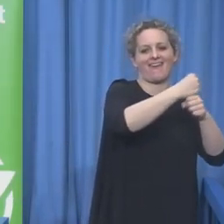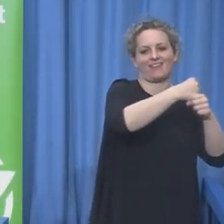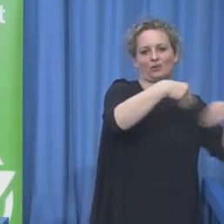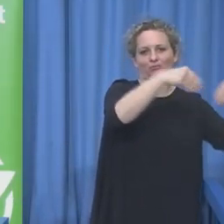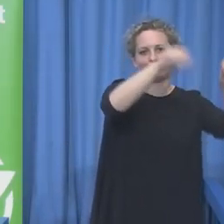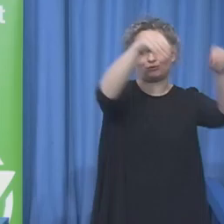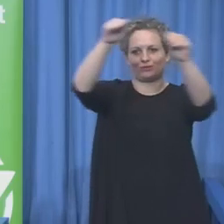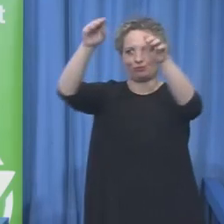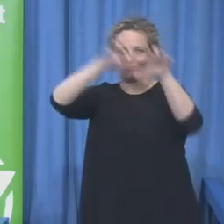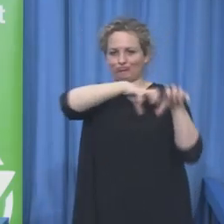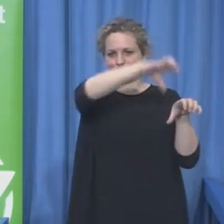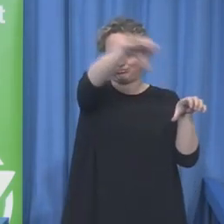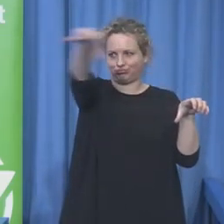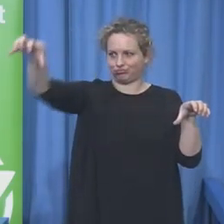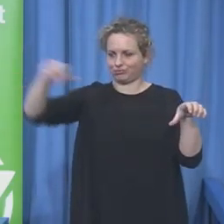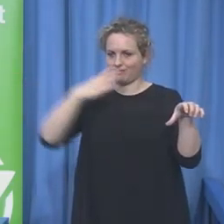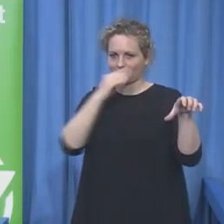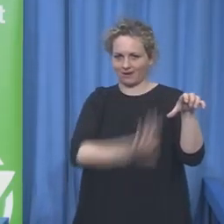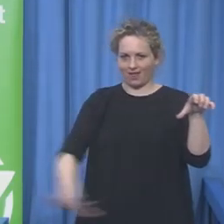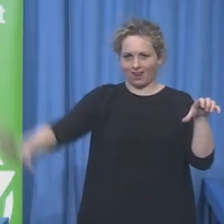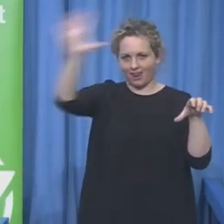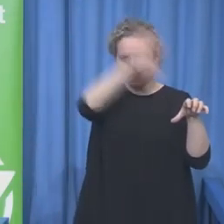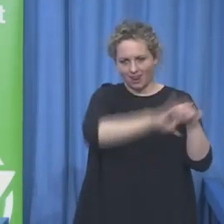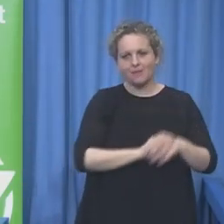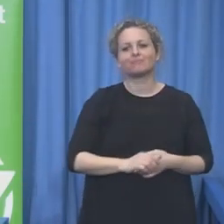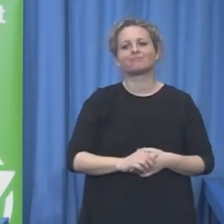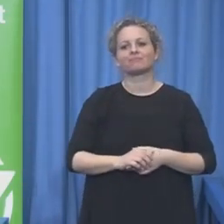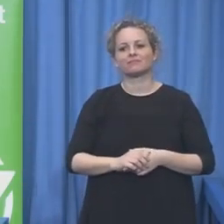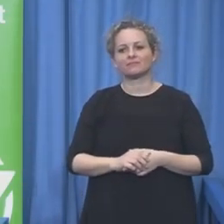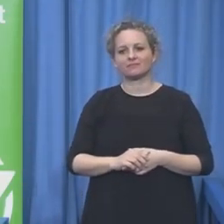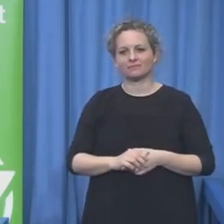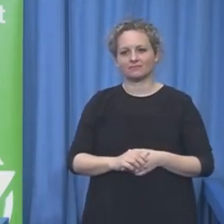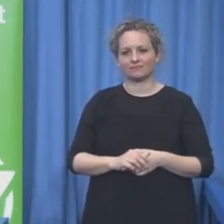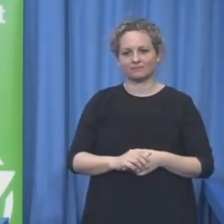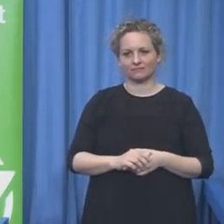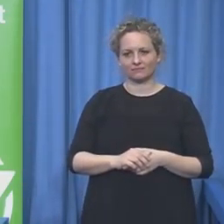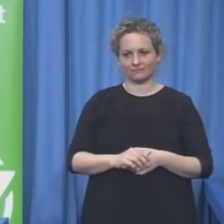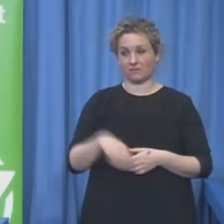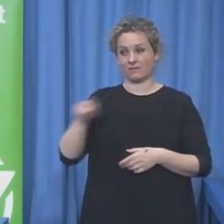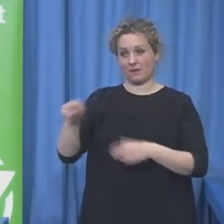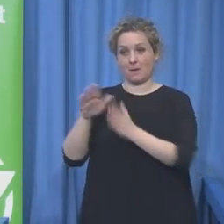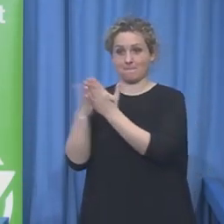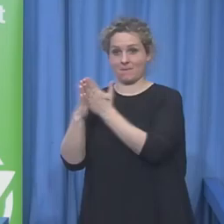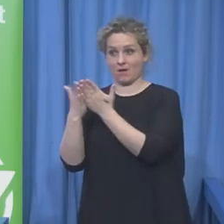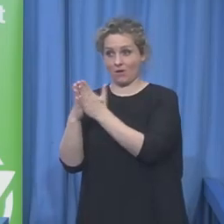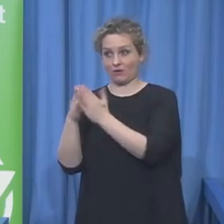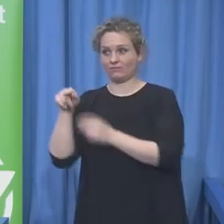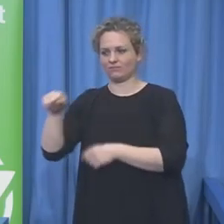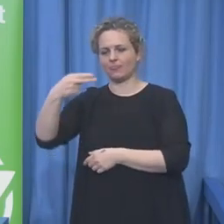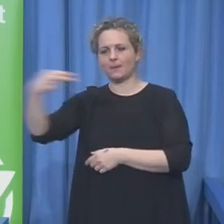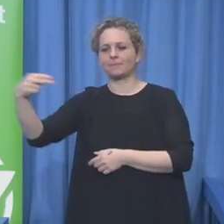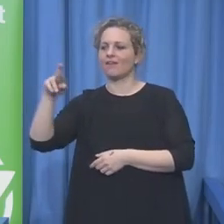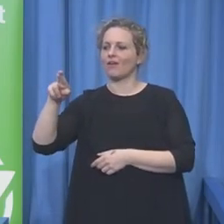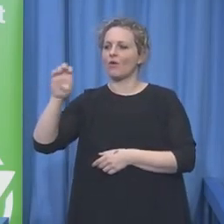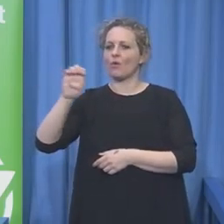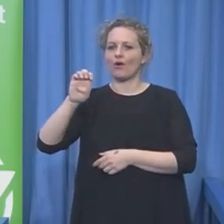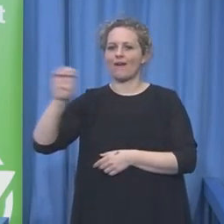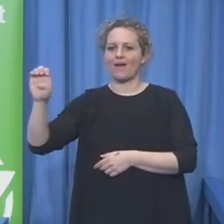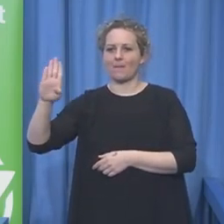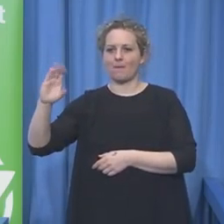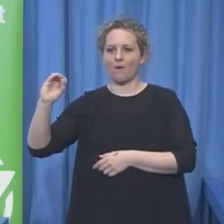cultural centers, when we have Israeli best writers coming into our shops and giving talks to our clients.